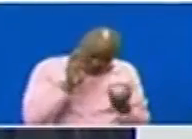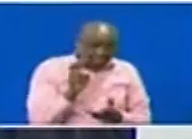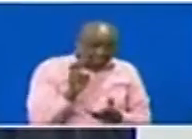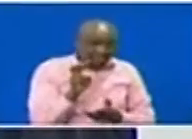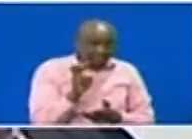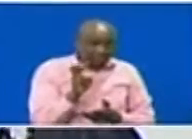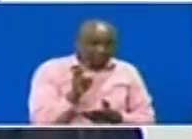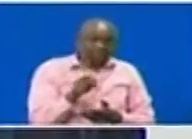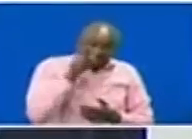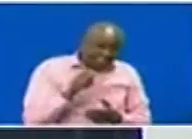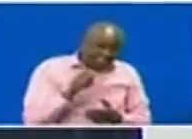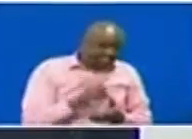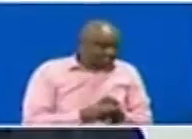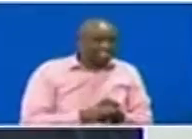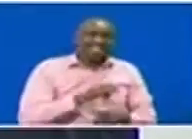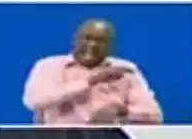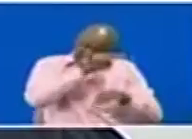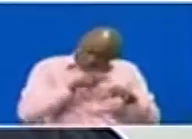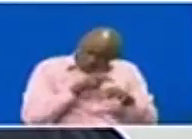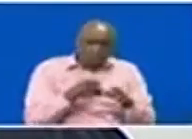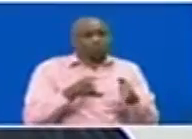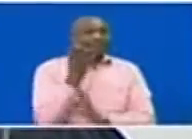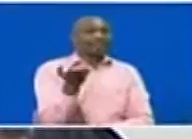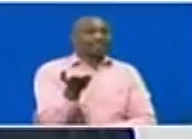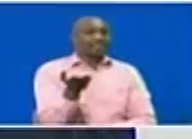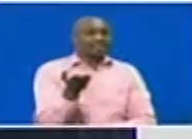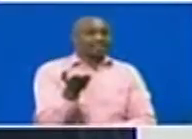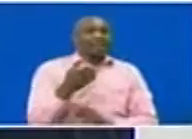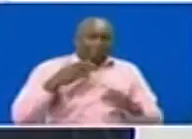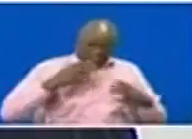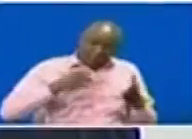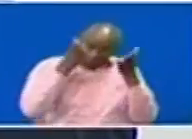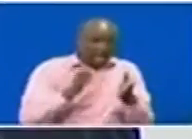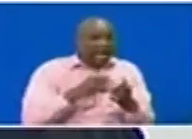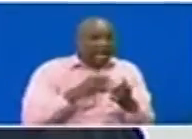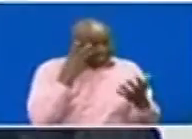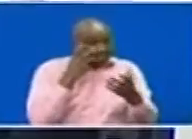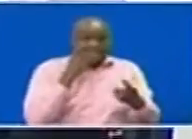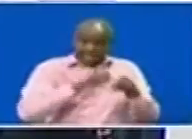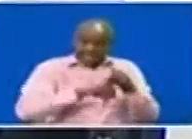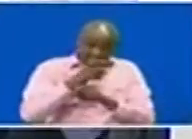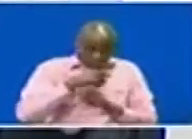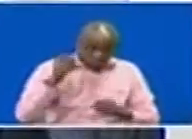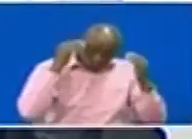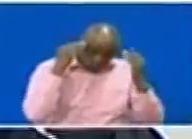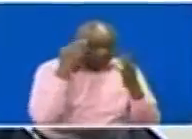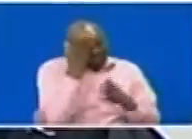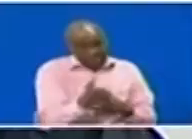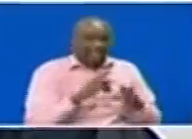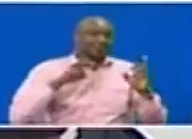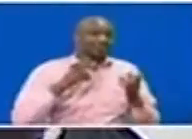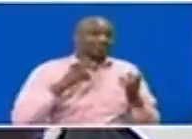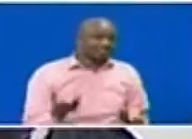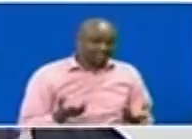mechanisms, and these are national mechanisms, where people are arrested and they are taken to a court of law after